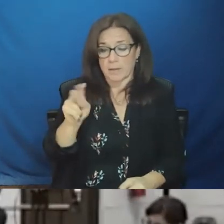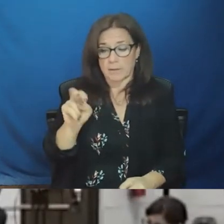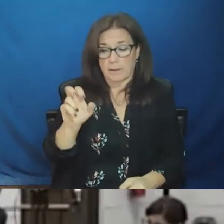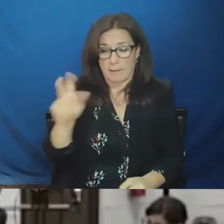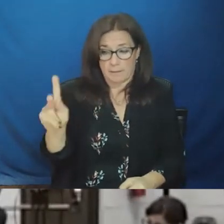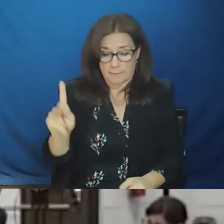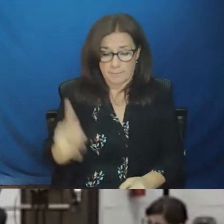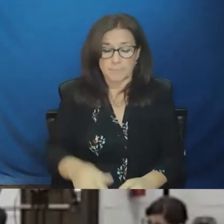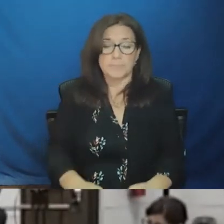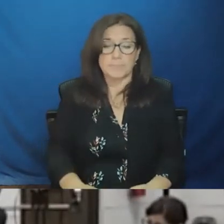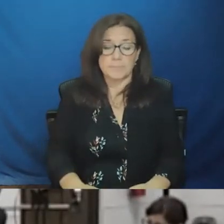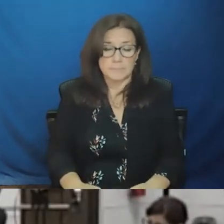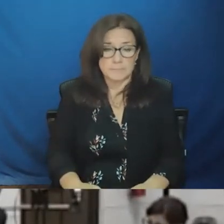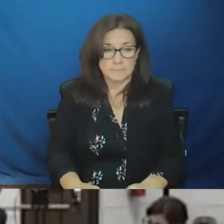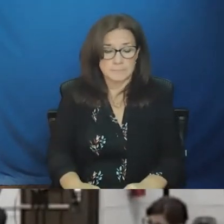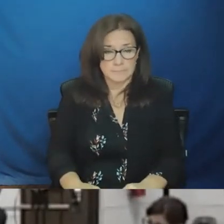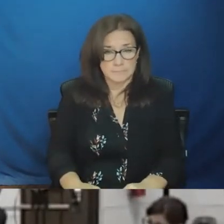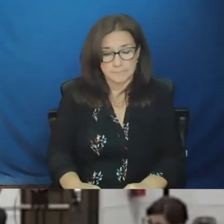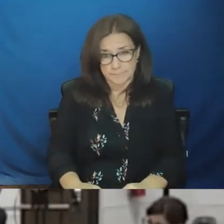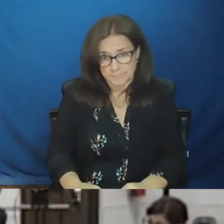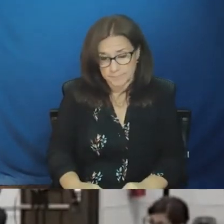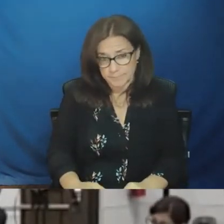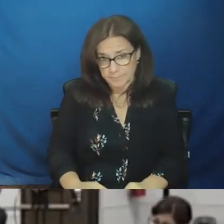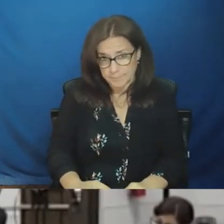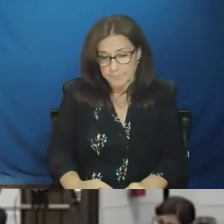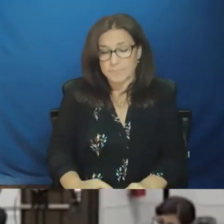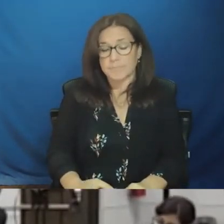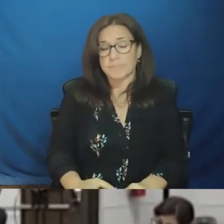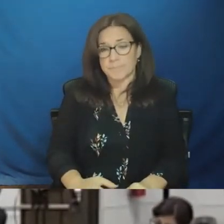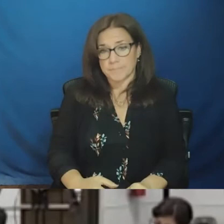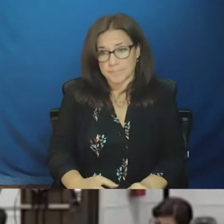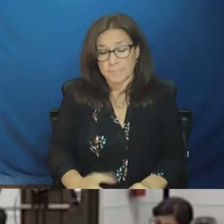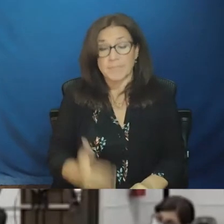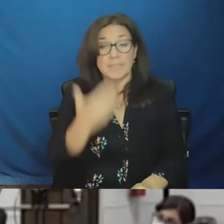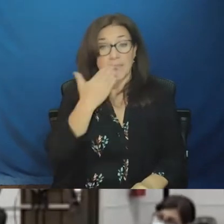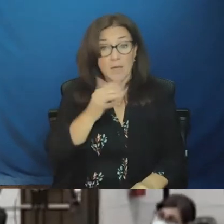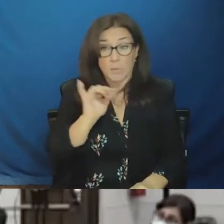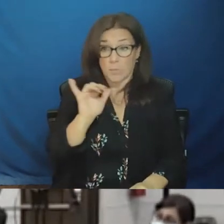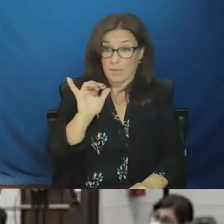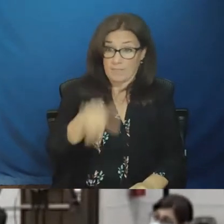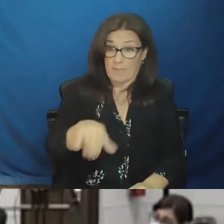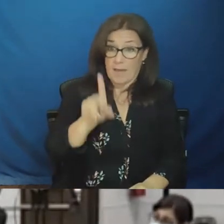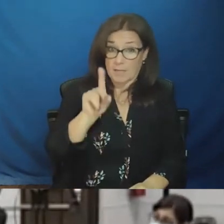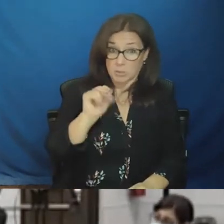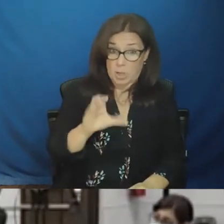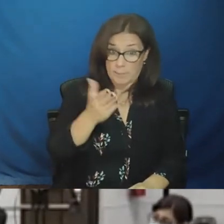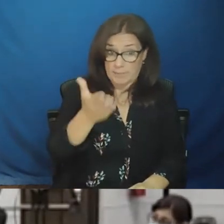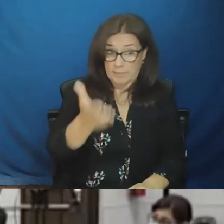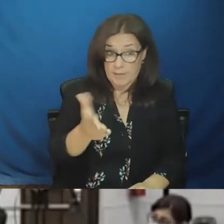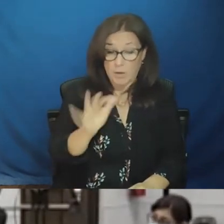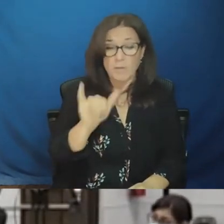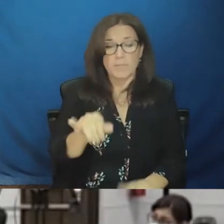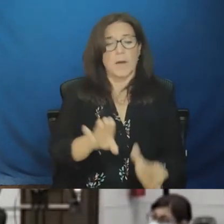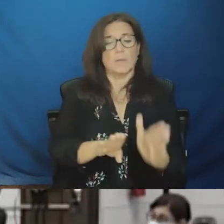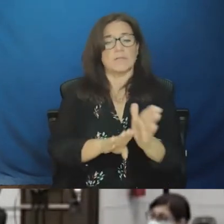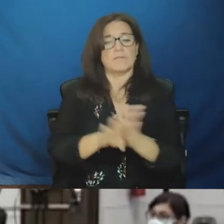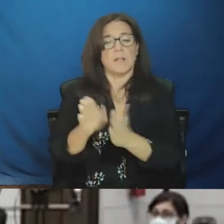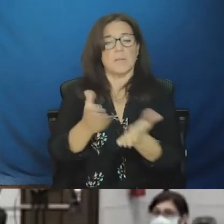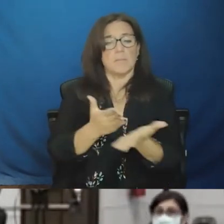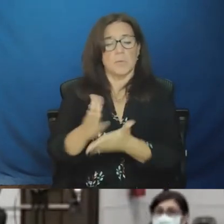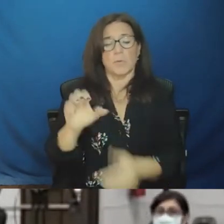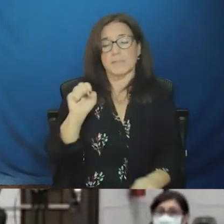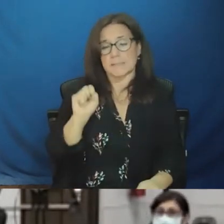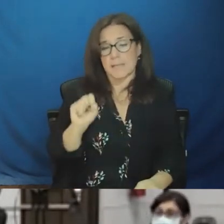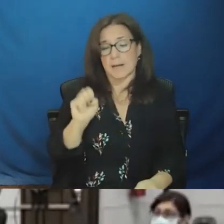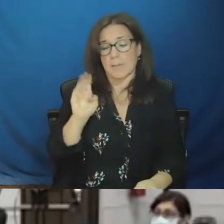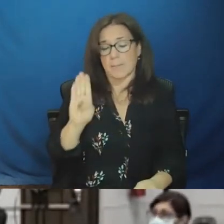And the document you have before you was developed by the Santa Barbara County Education